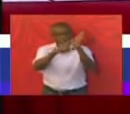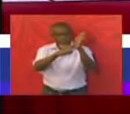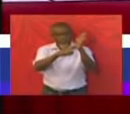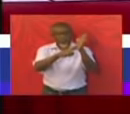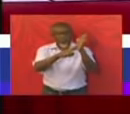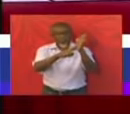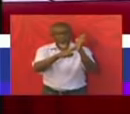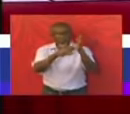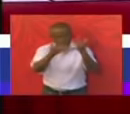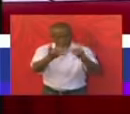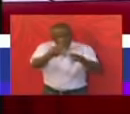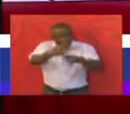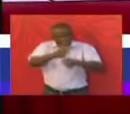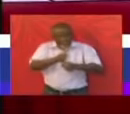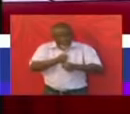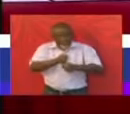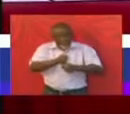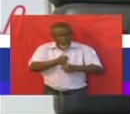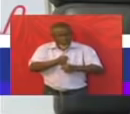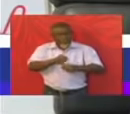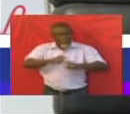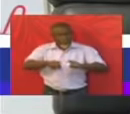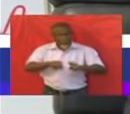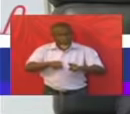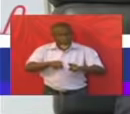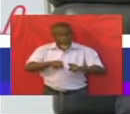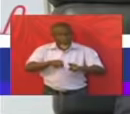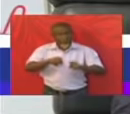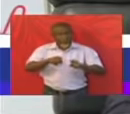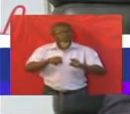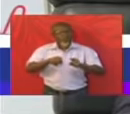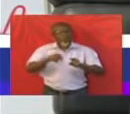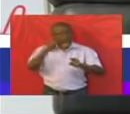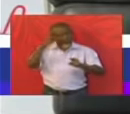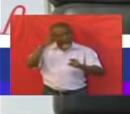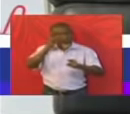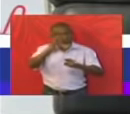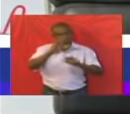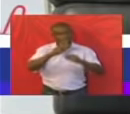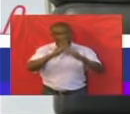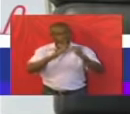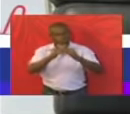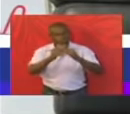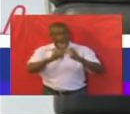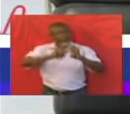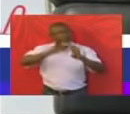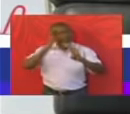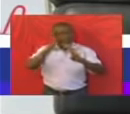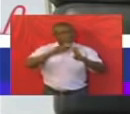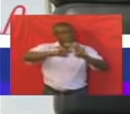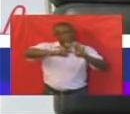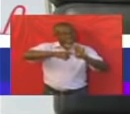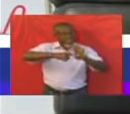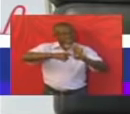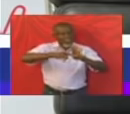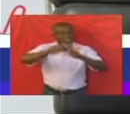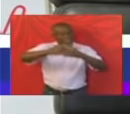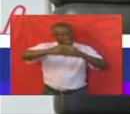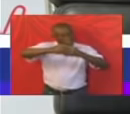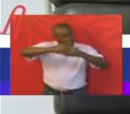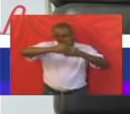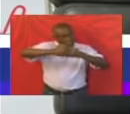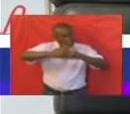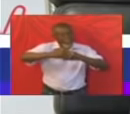added level of safety or comfort, really, let's start at the 12-week and beyond, after 12-week population, just for that added level